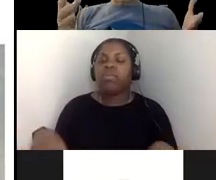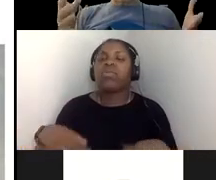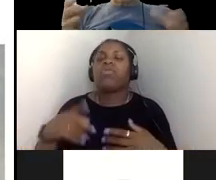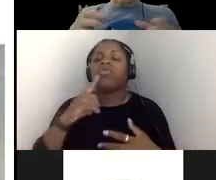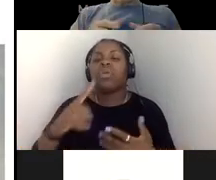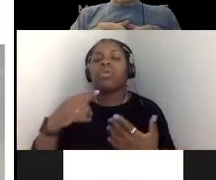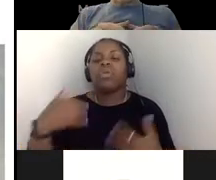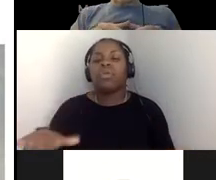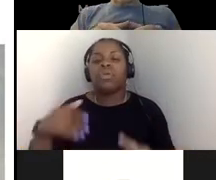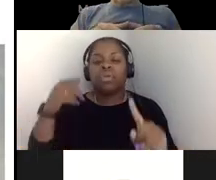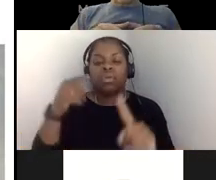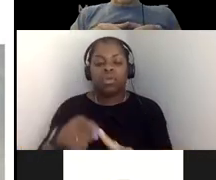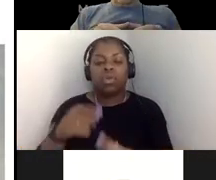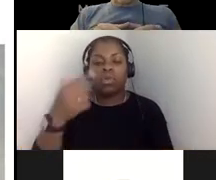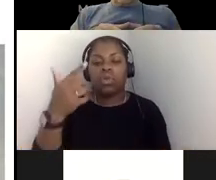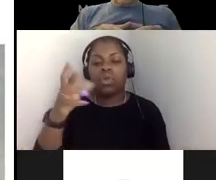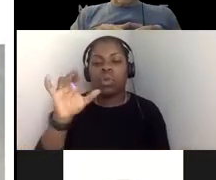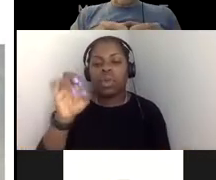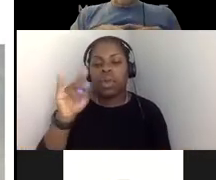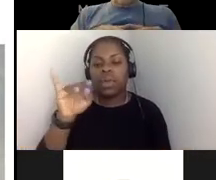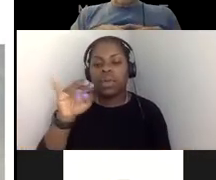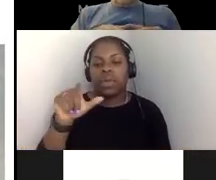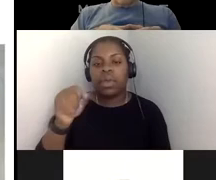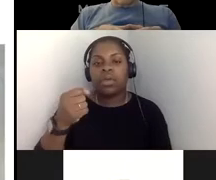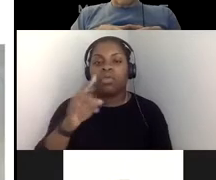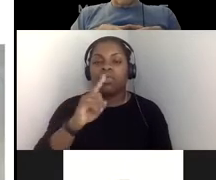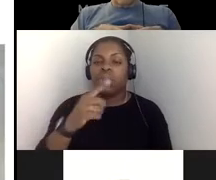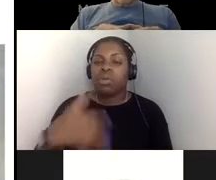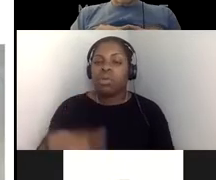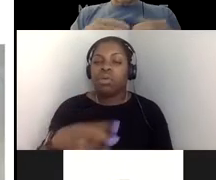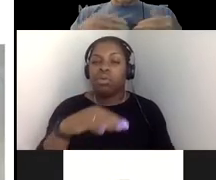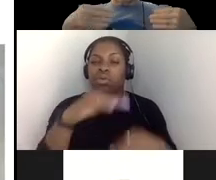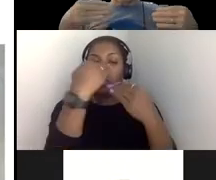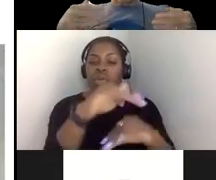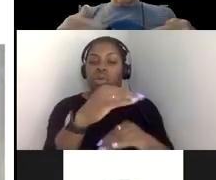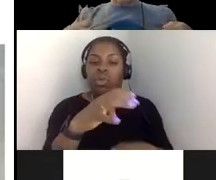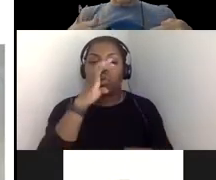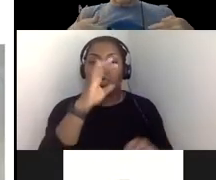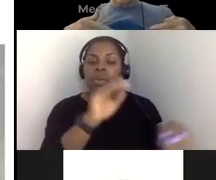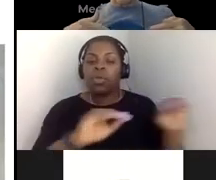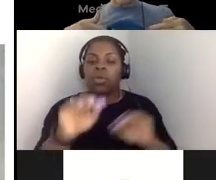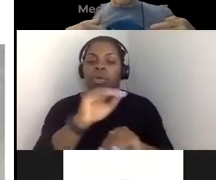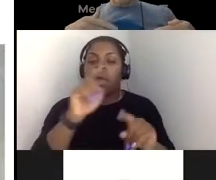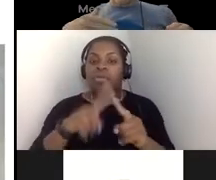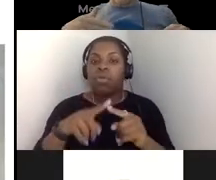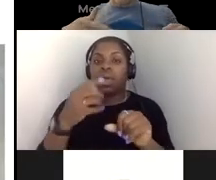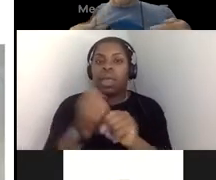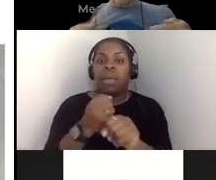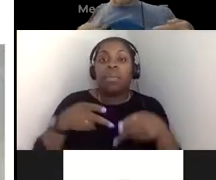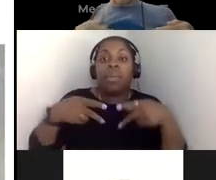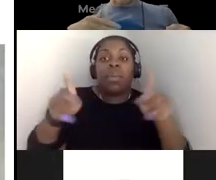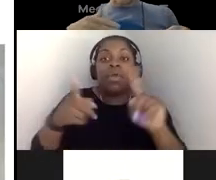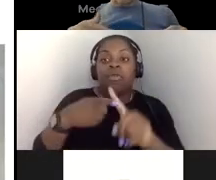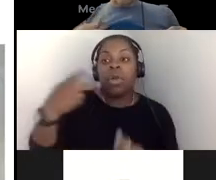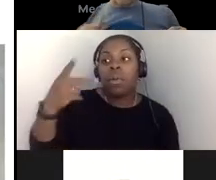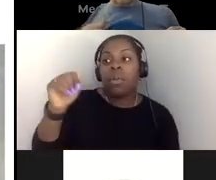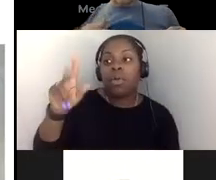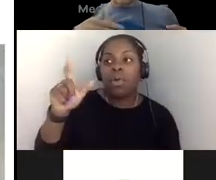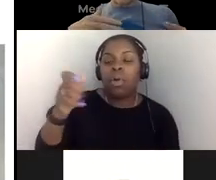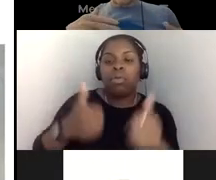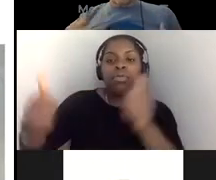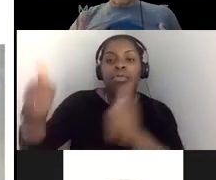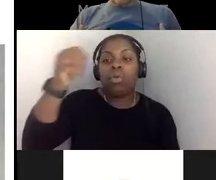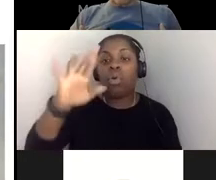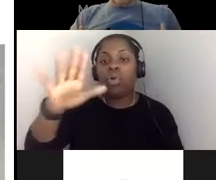grievances about electronic monitoring is it restricts movement. So you have to get permission from a parole agent or a probation